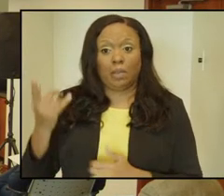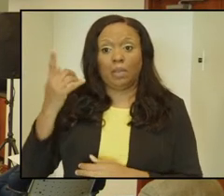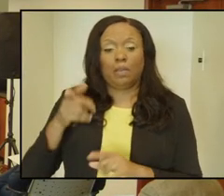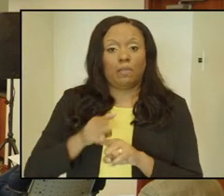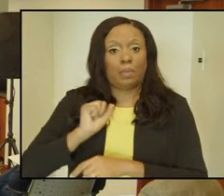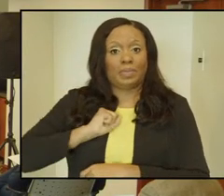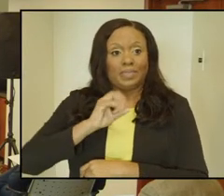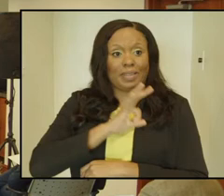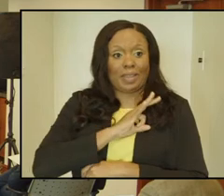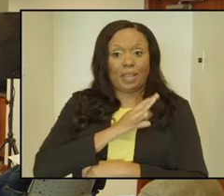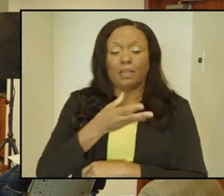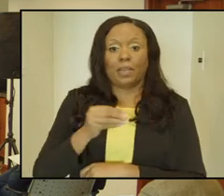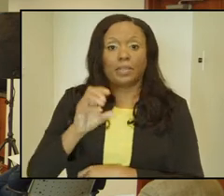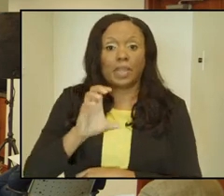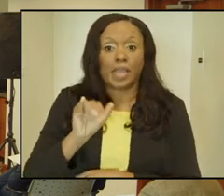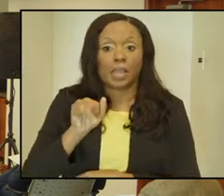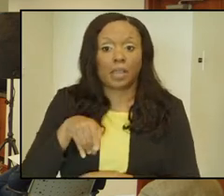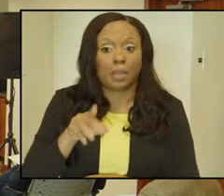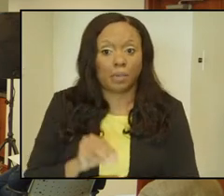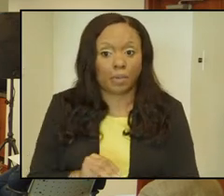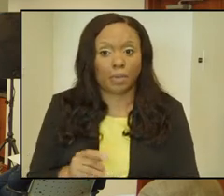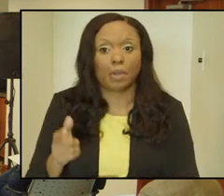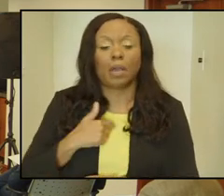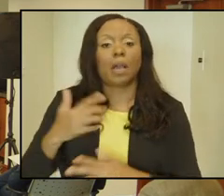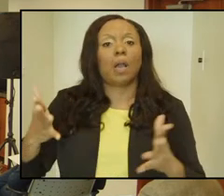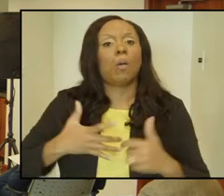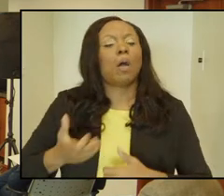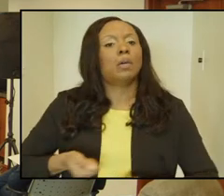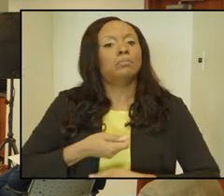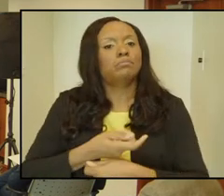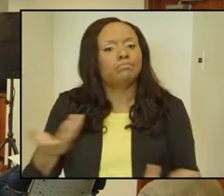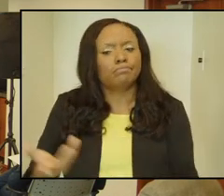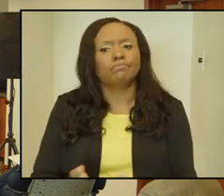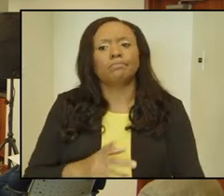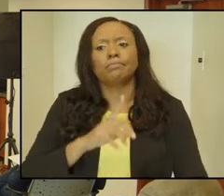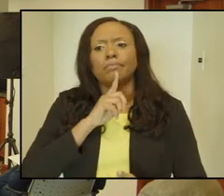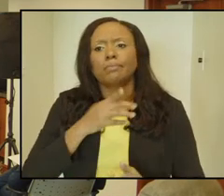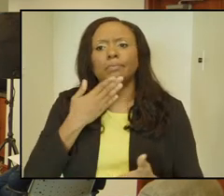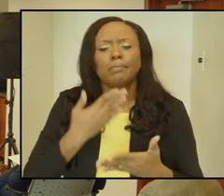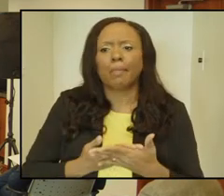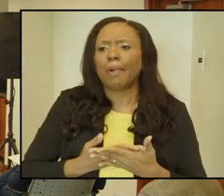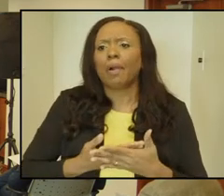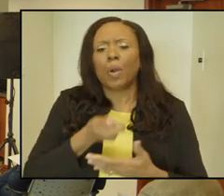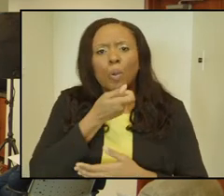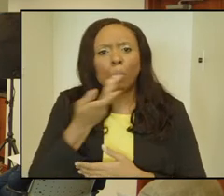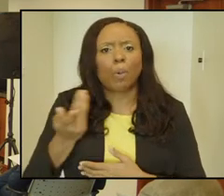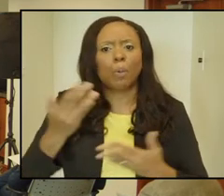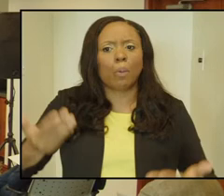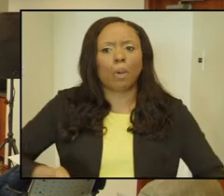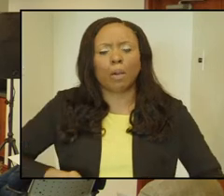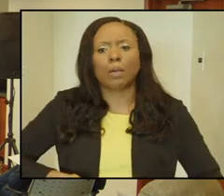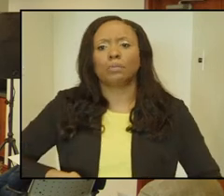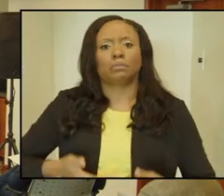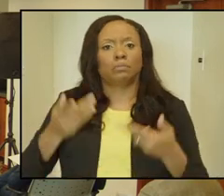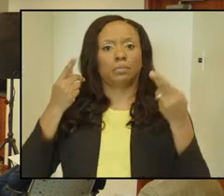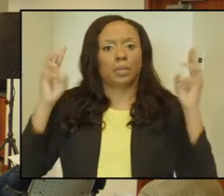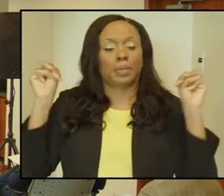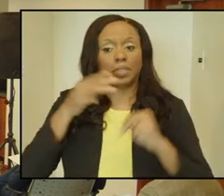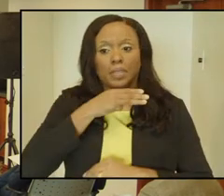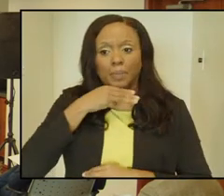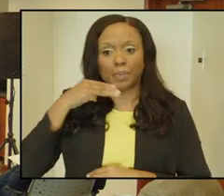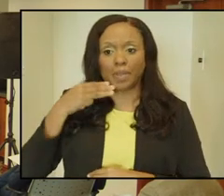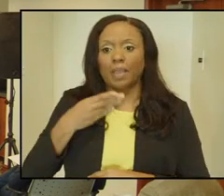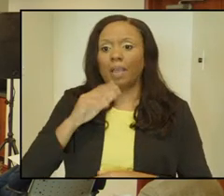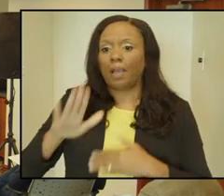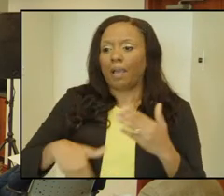of CAIPO, I once again extend a warm and sincere welcome to Prime Minister Motley and all